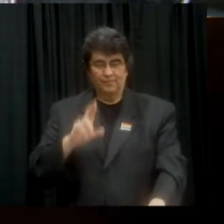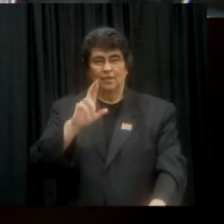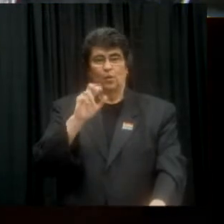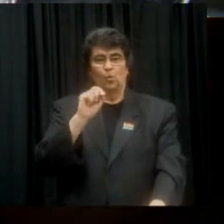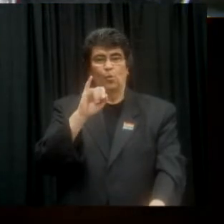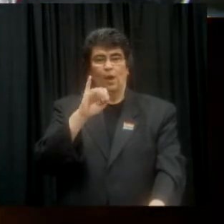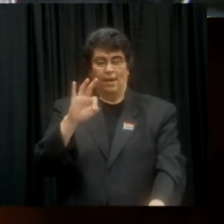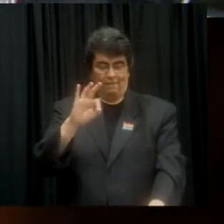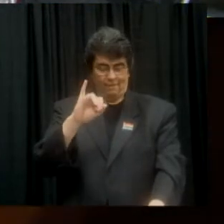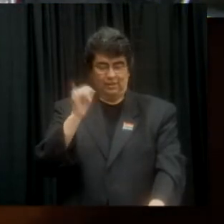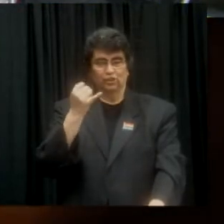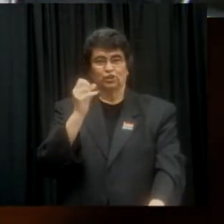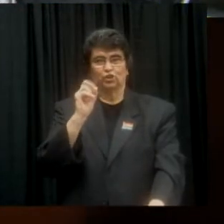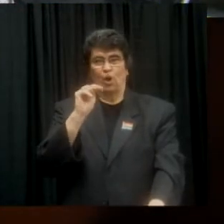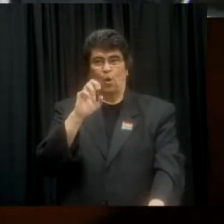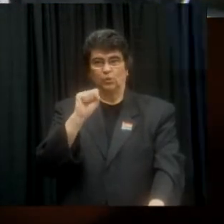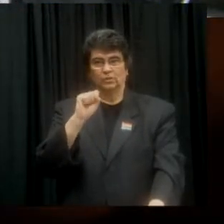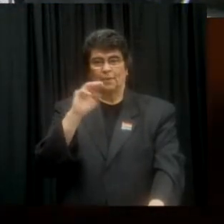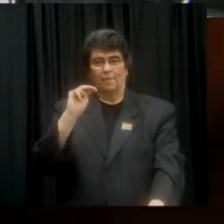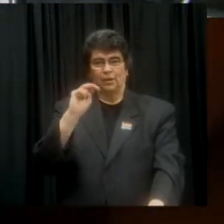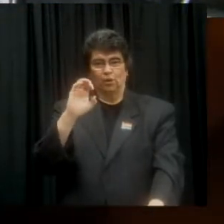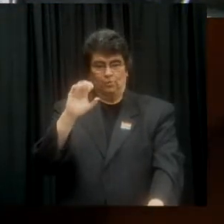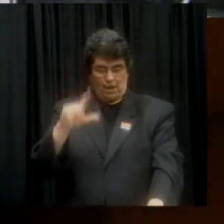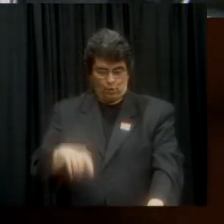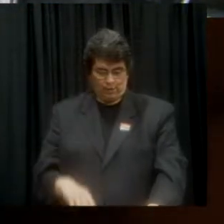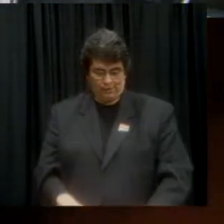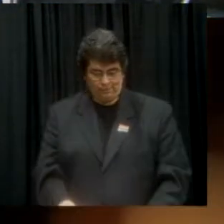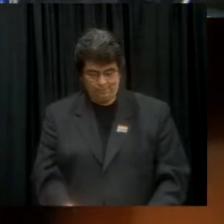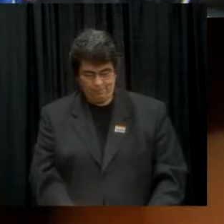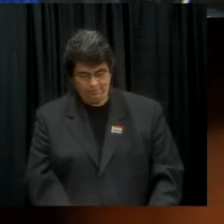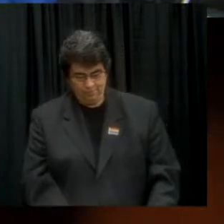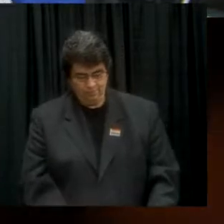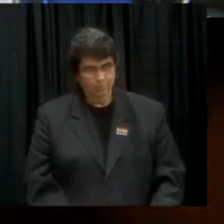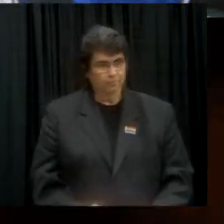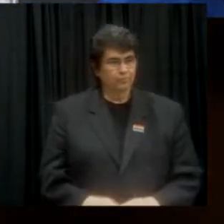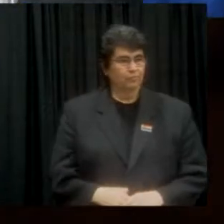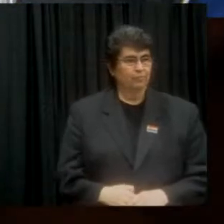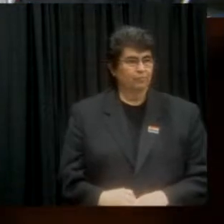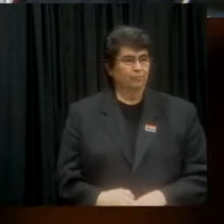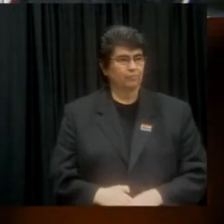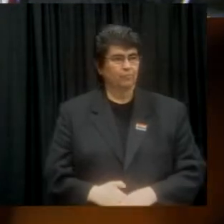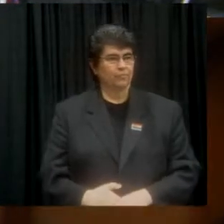Rafe M. Jones, magna cum laude. Kamkoff.